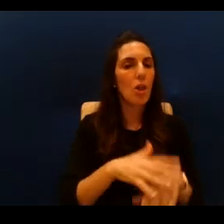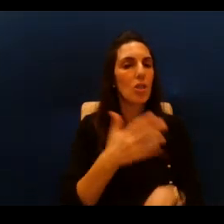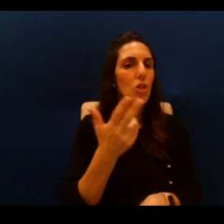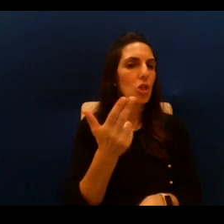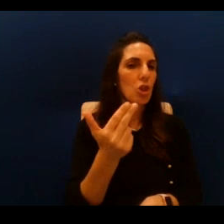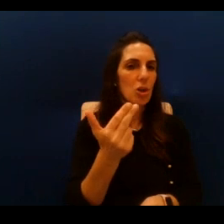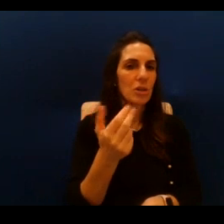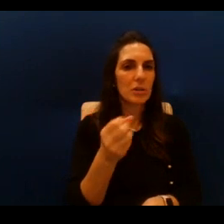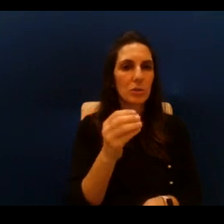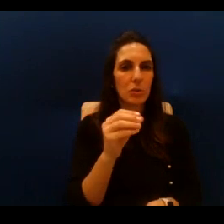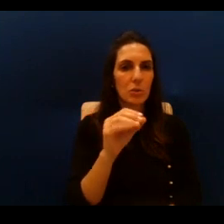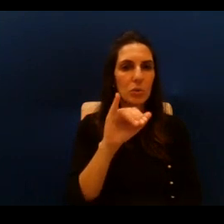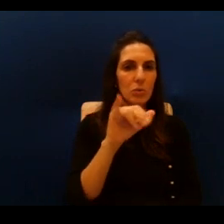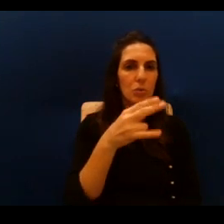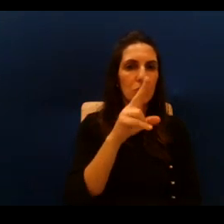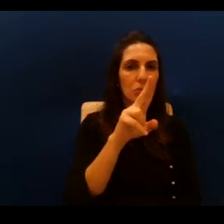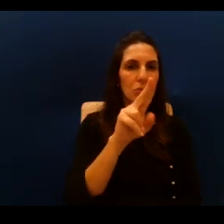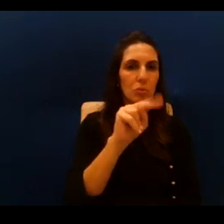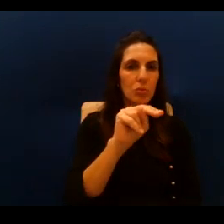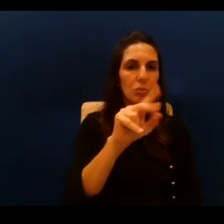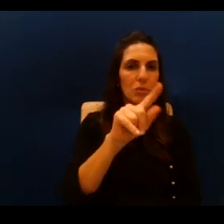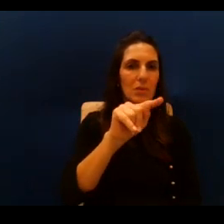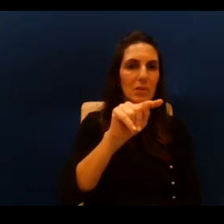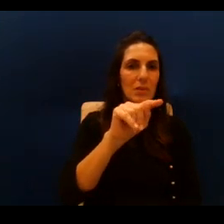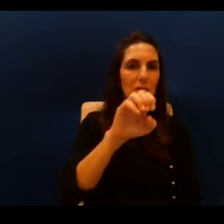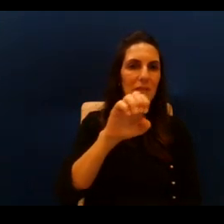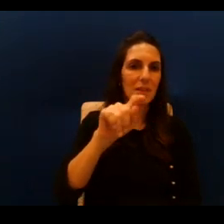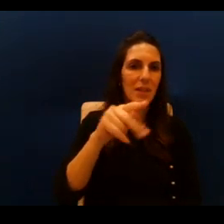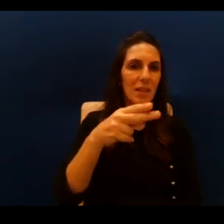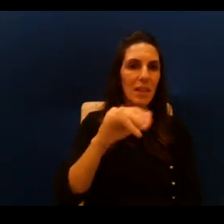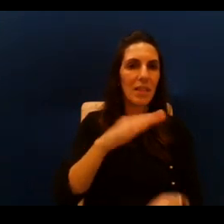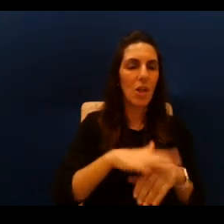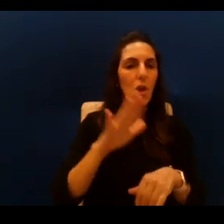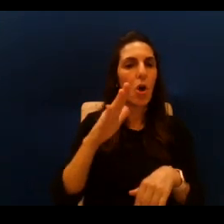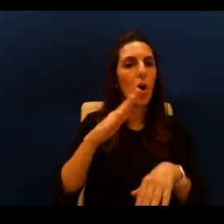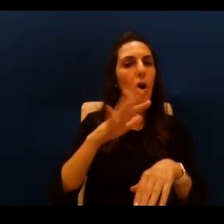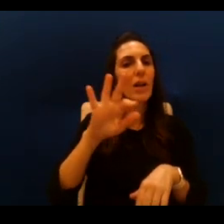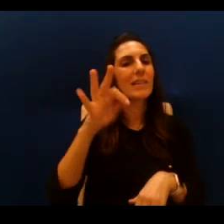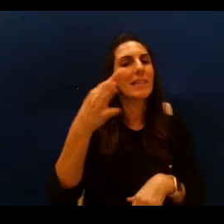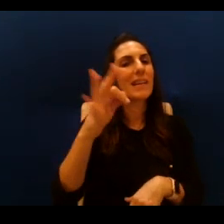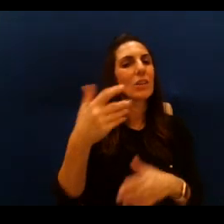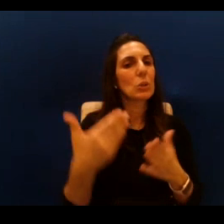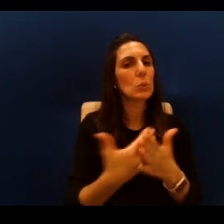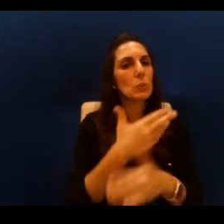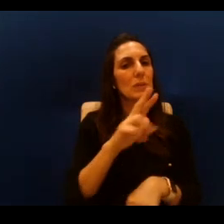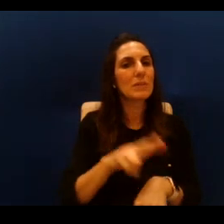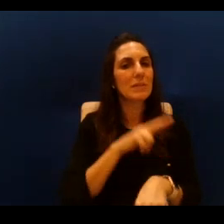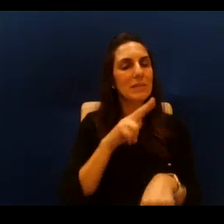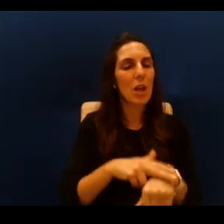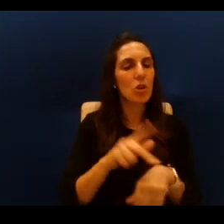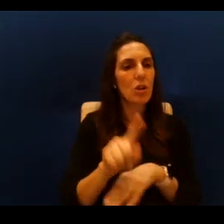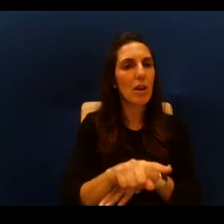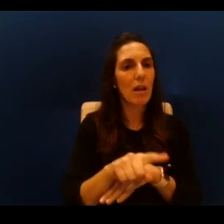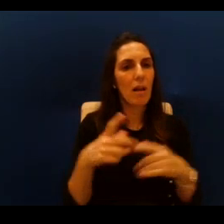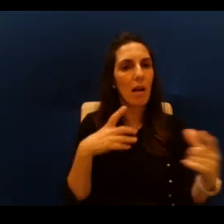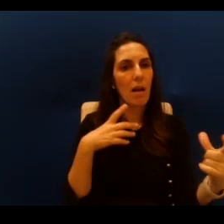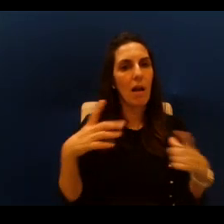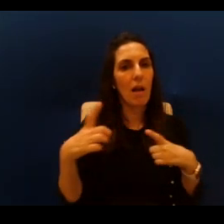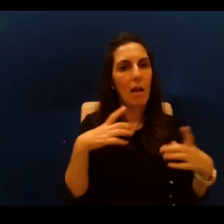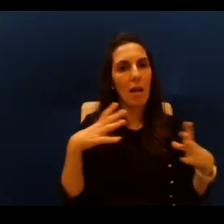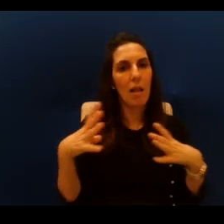that Juneteenth is going to be celebrated on the 19th. That's a new national holiday. So you're okay in June to have your